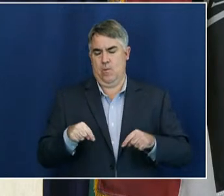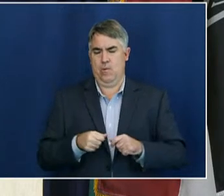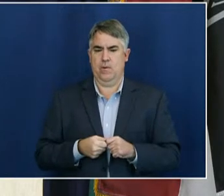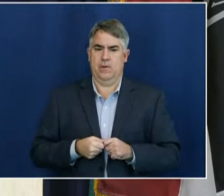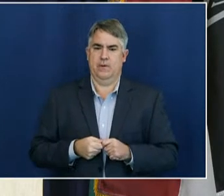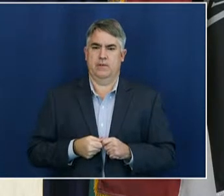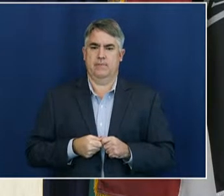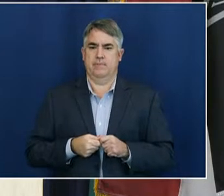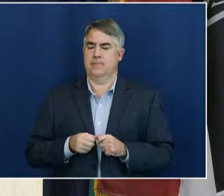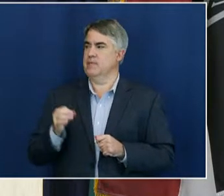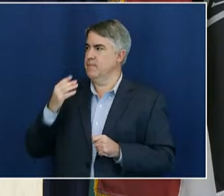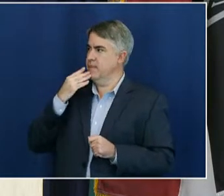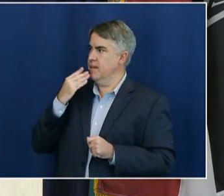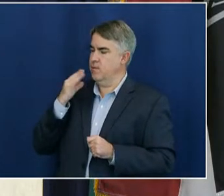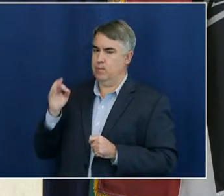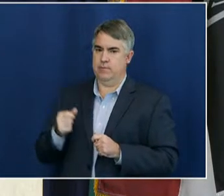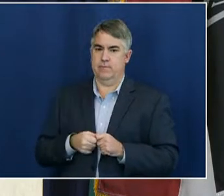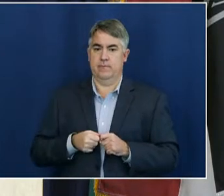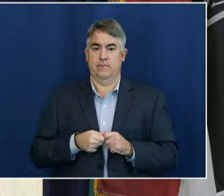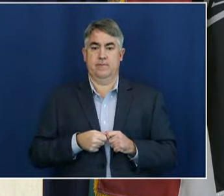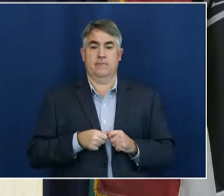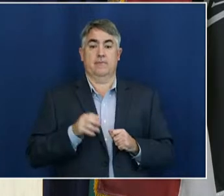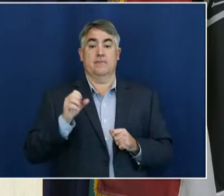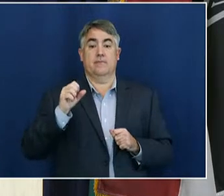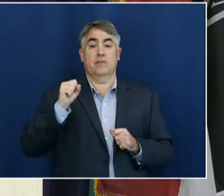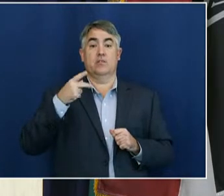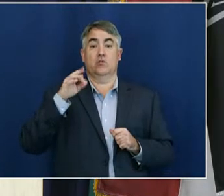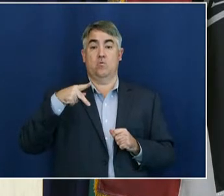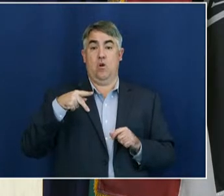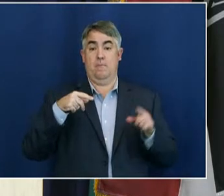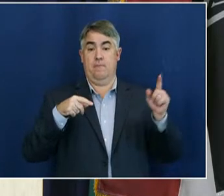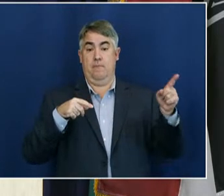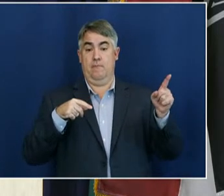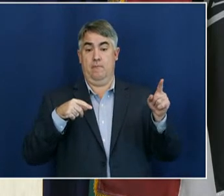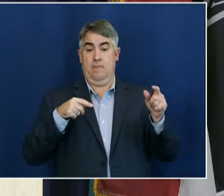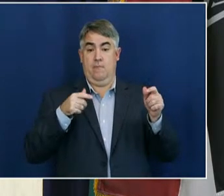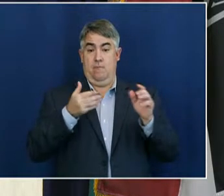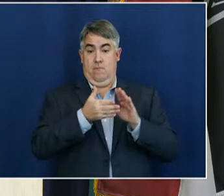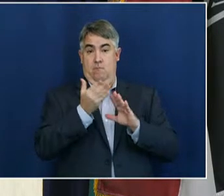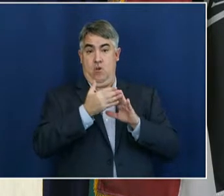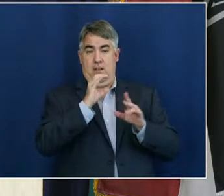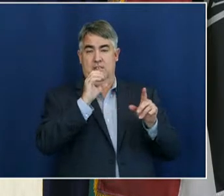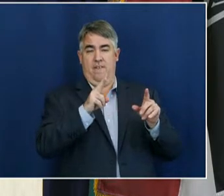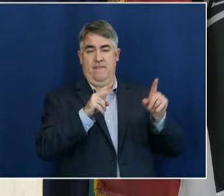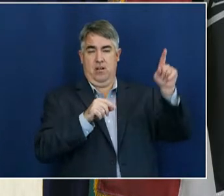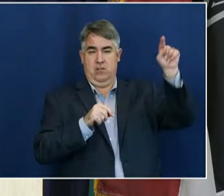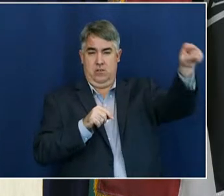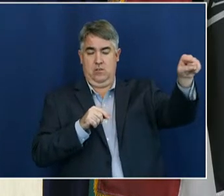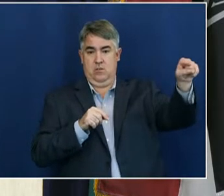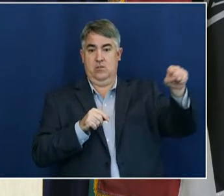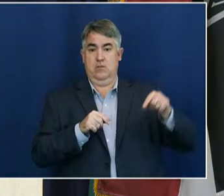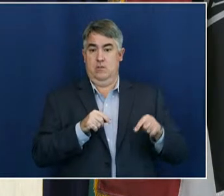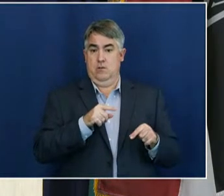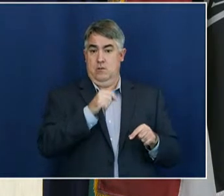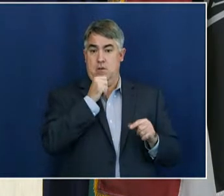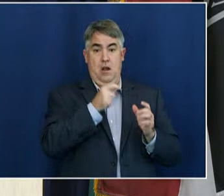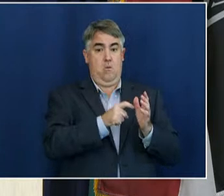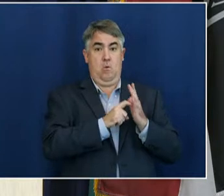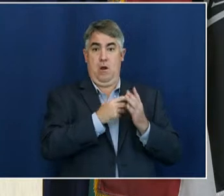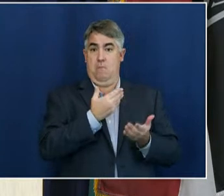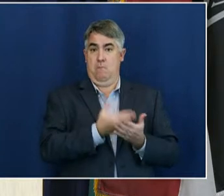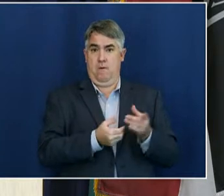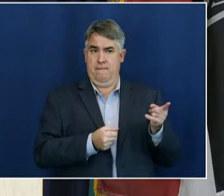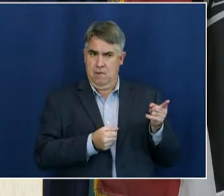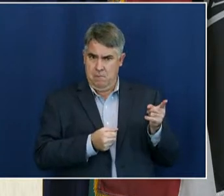So just to clarify, because Sharp, who runs the Chula Vista site, said that they're not requiring proof of residency. So that